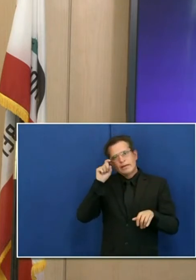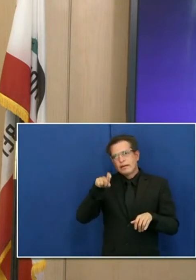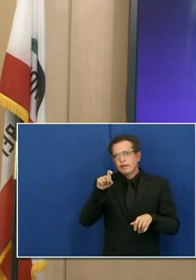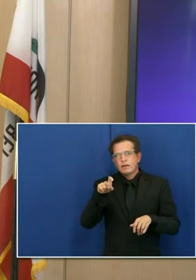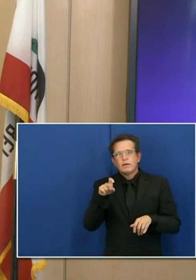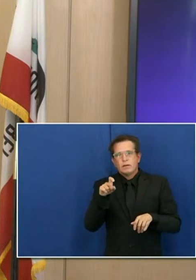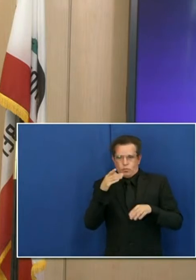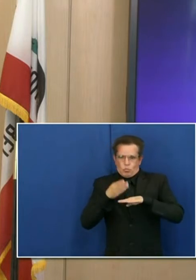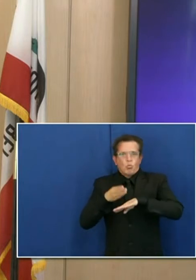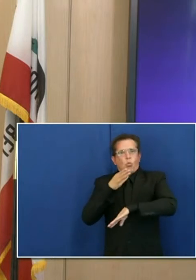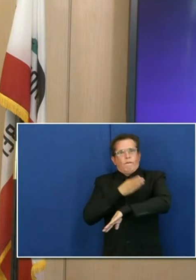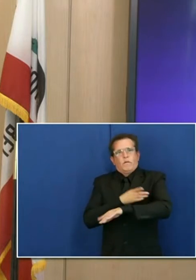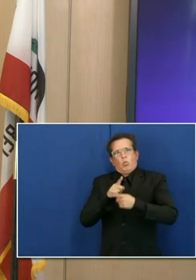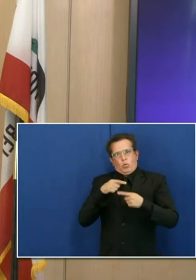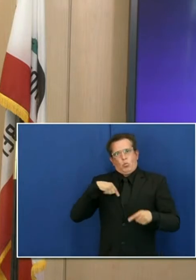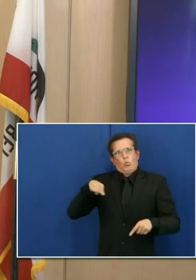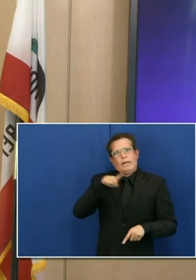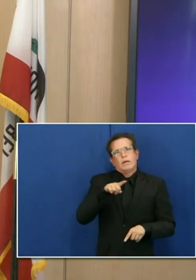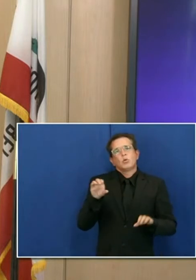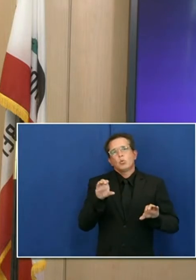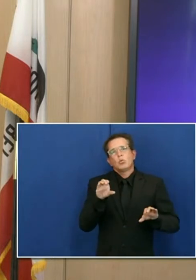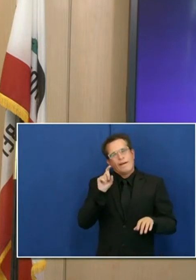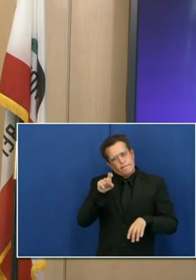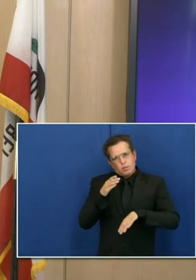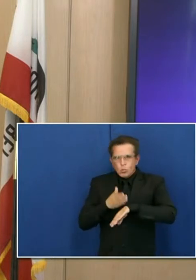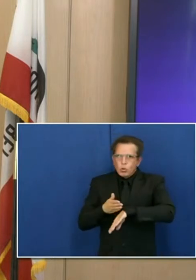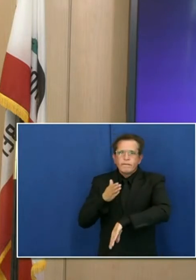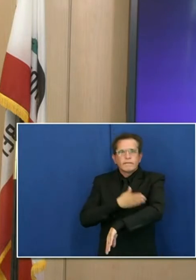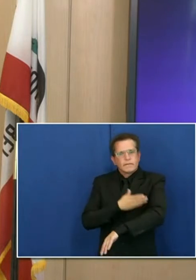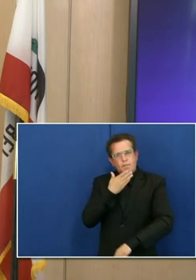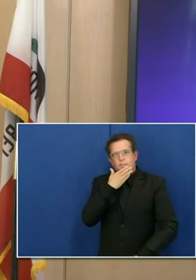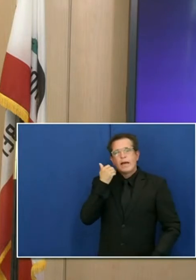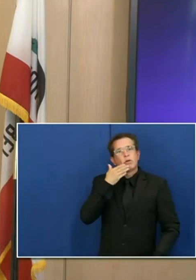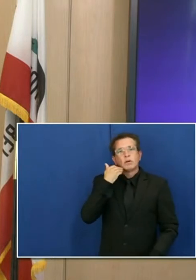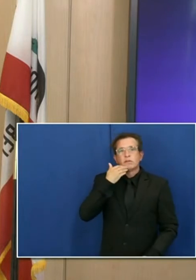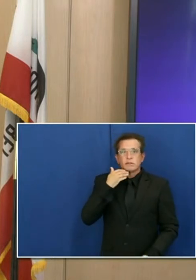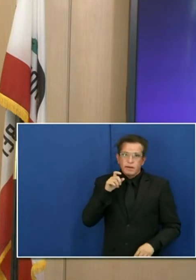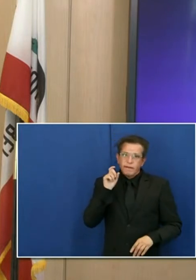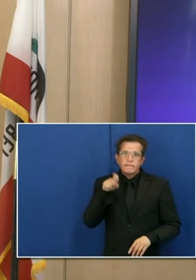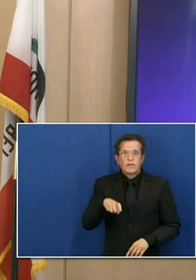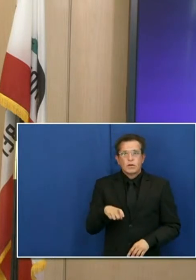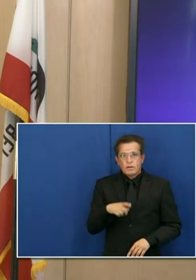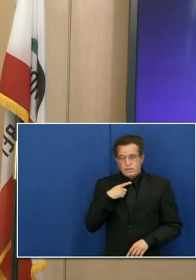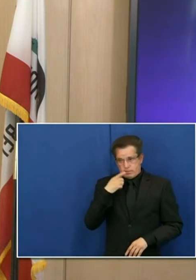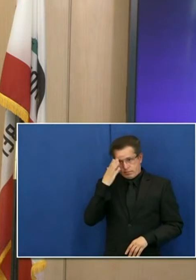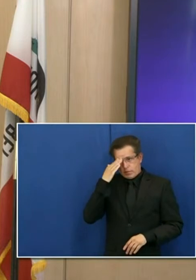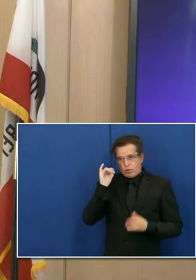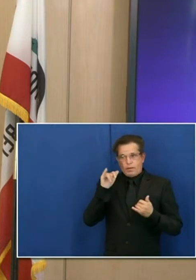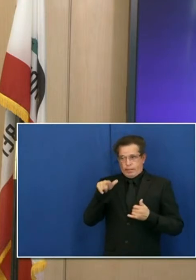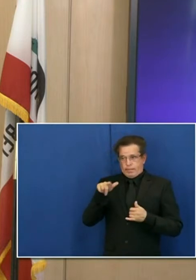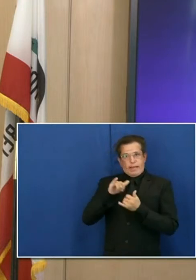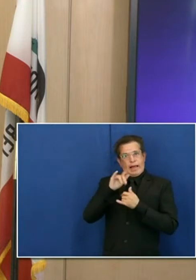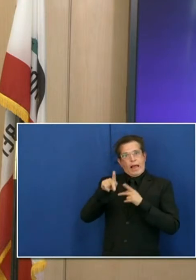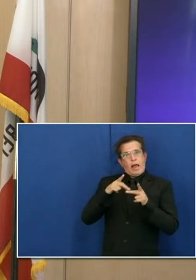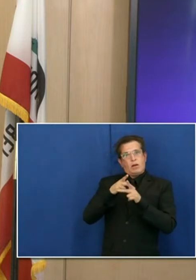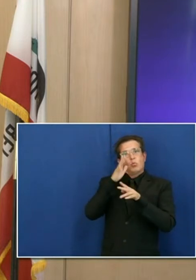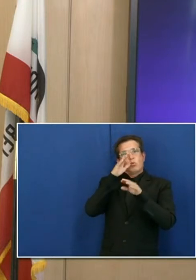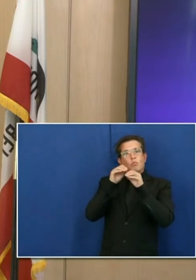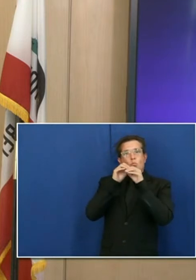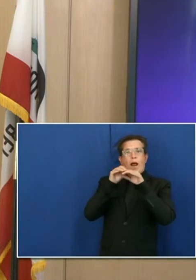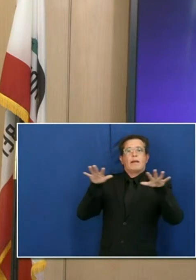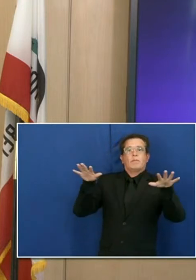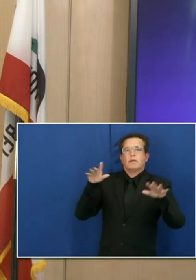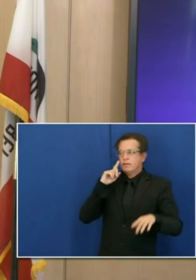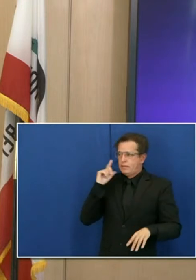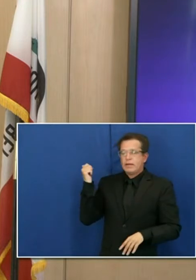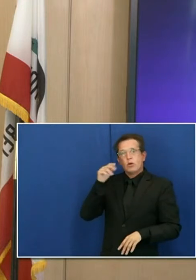do it better. And the questions that we typically get around this is that, is it really transmitting better? In the UK, it